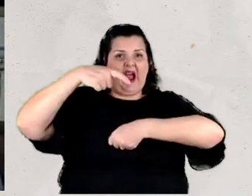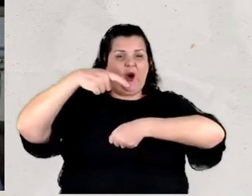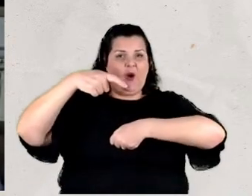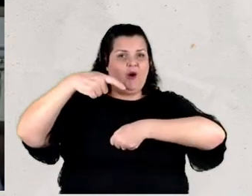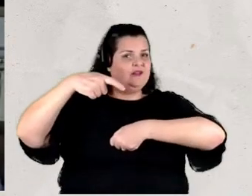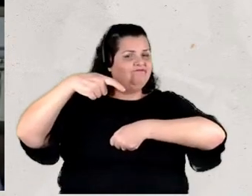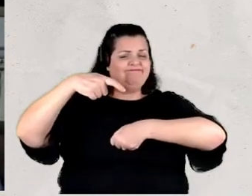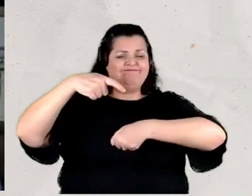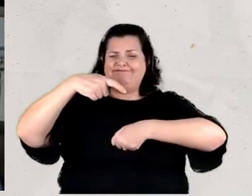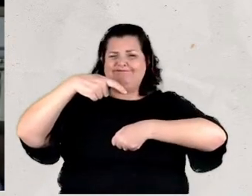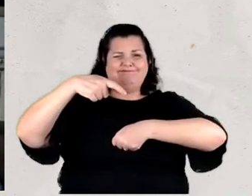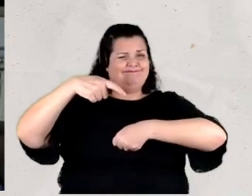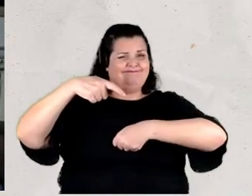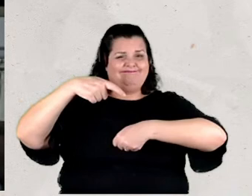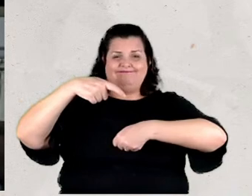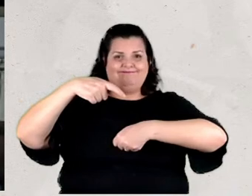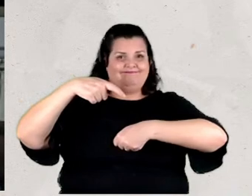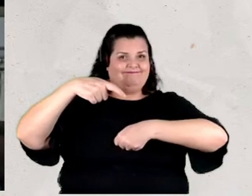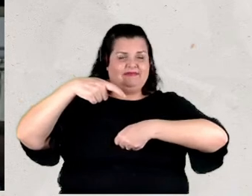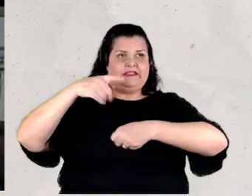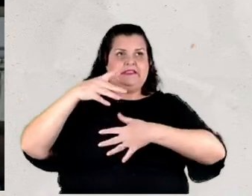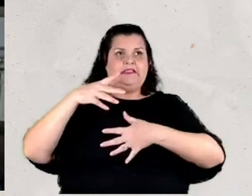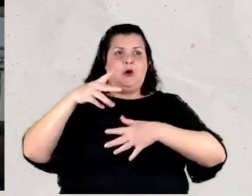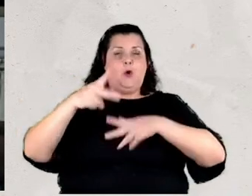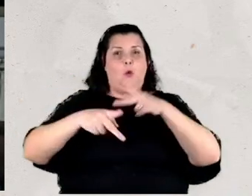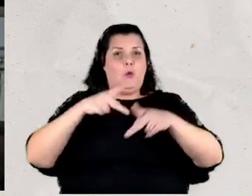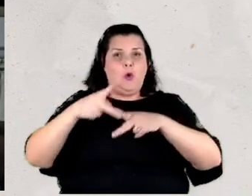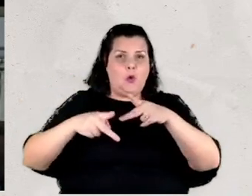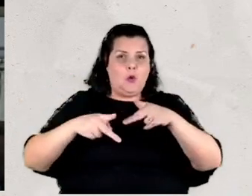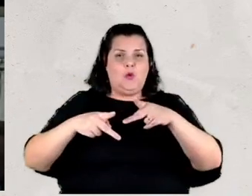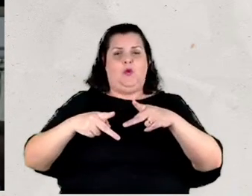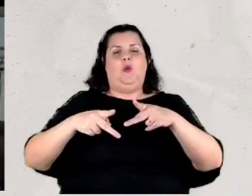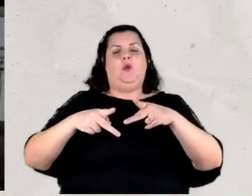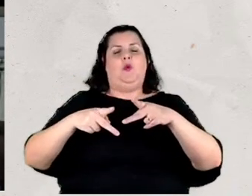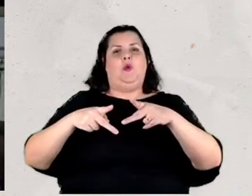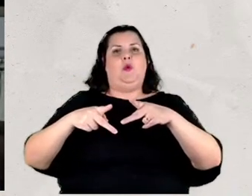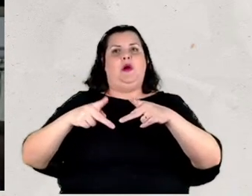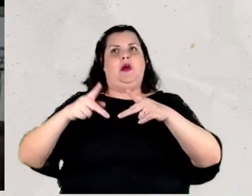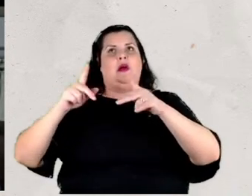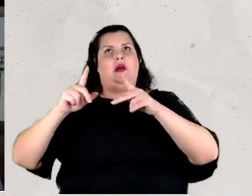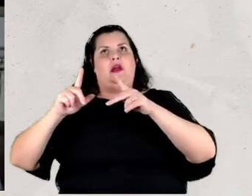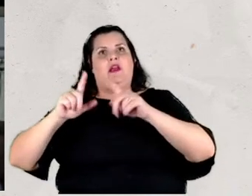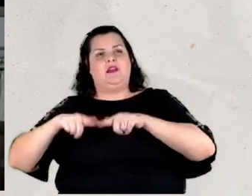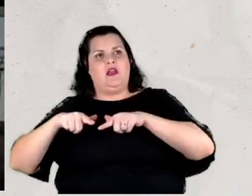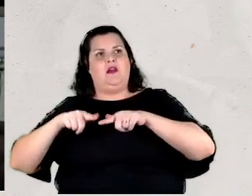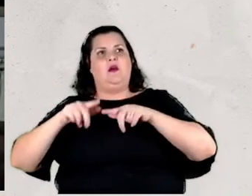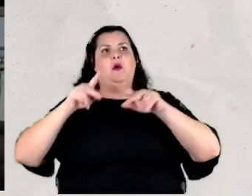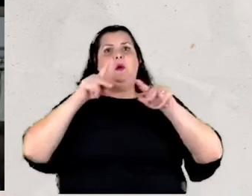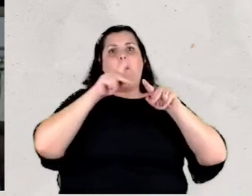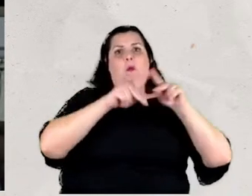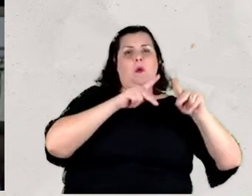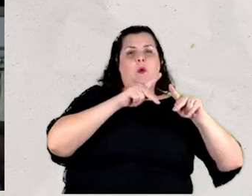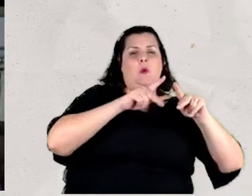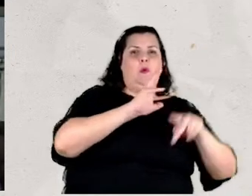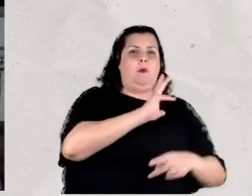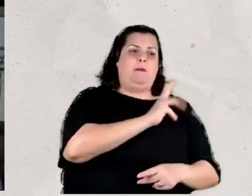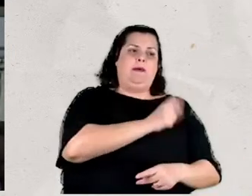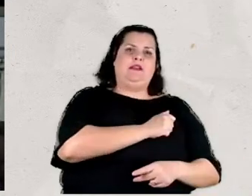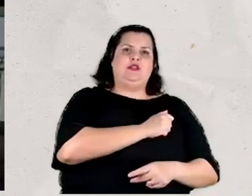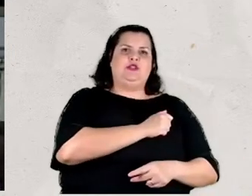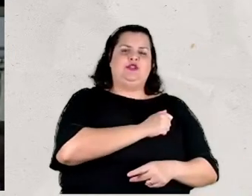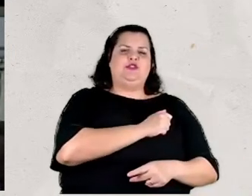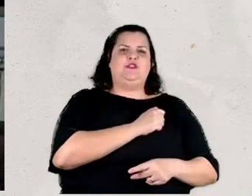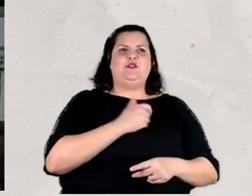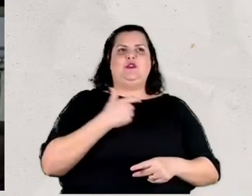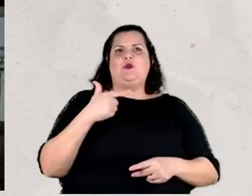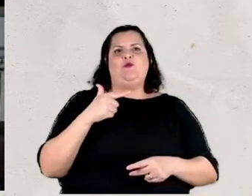that sense, the leadership of both sides, which is not interested in a two-state solution, probably